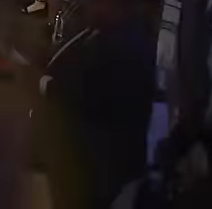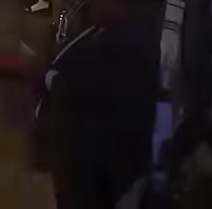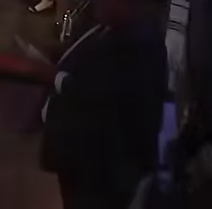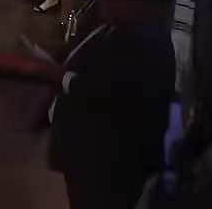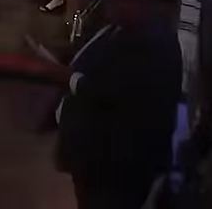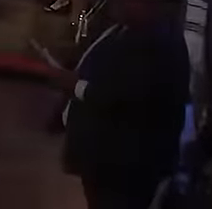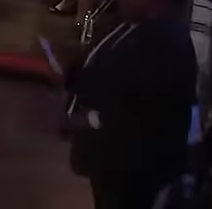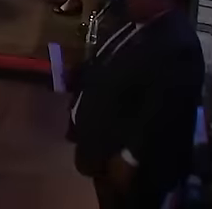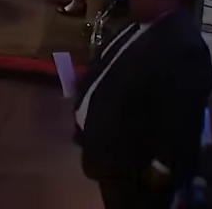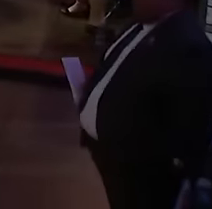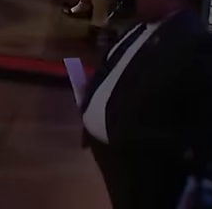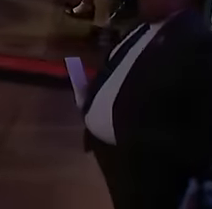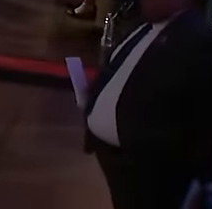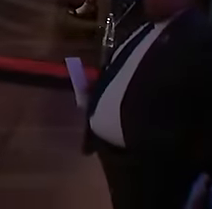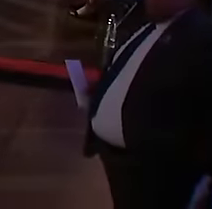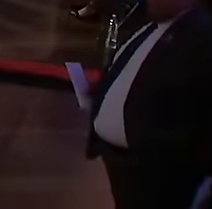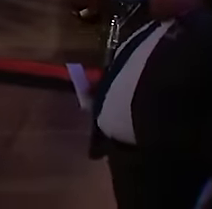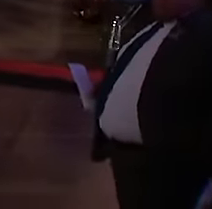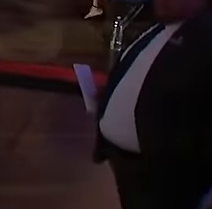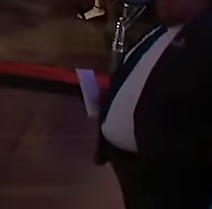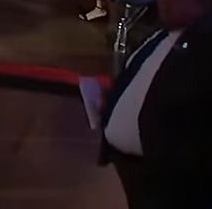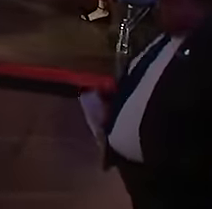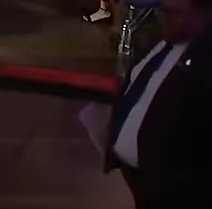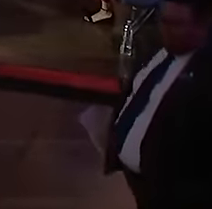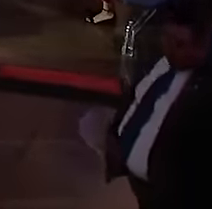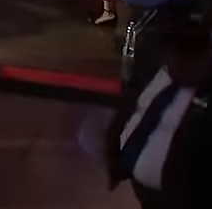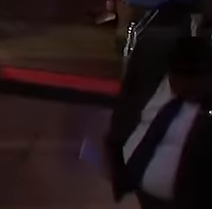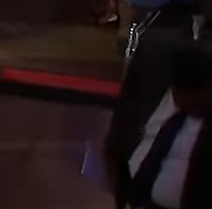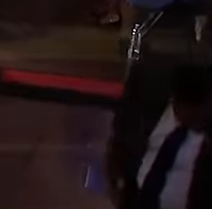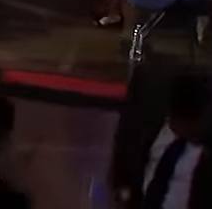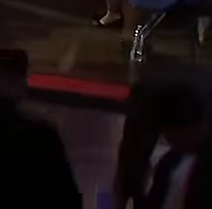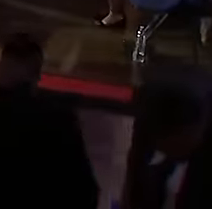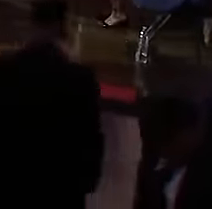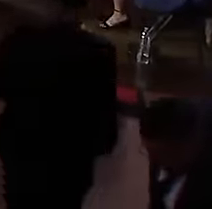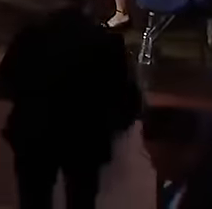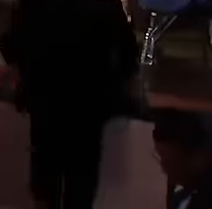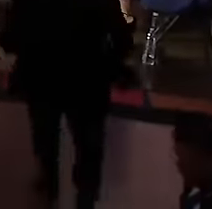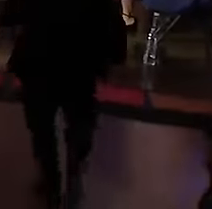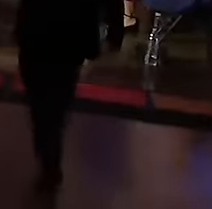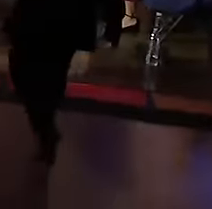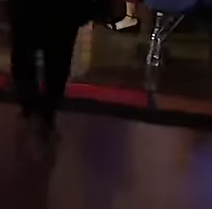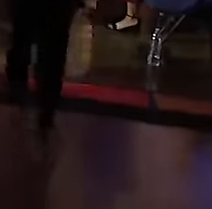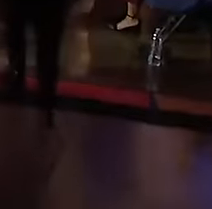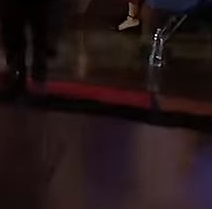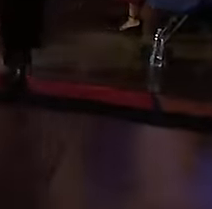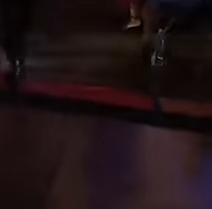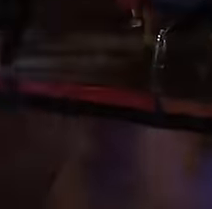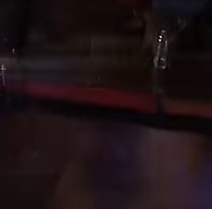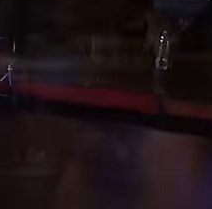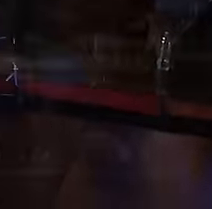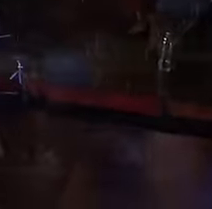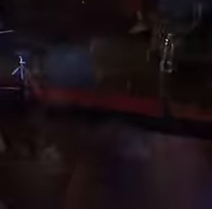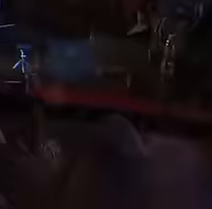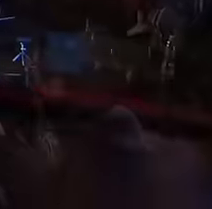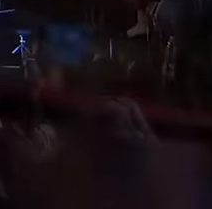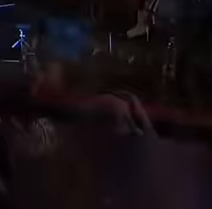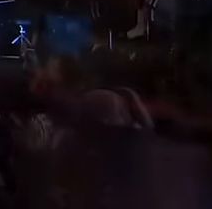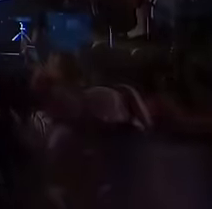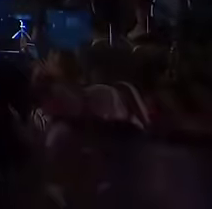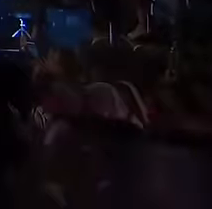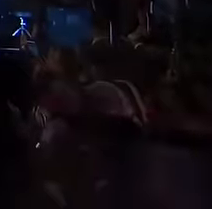I would invite you right now to begin to open up your heart, open up your mouth,